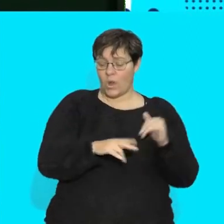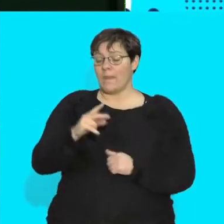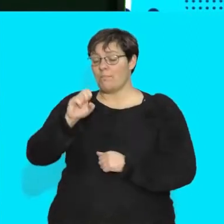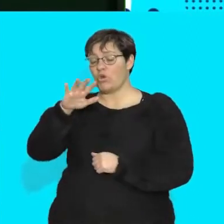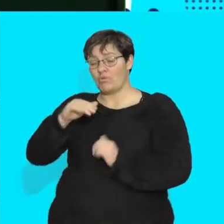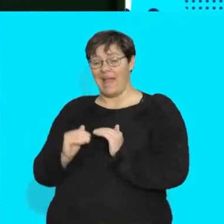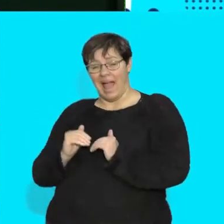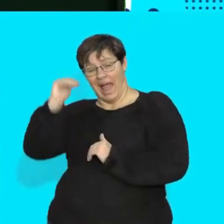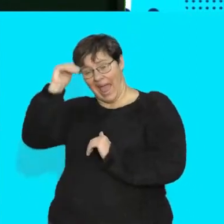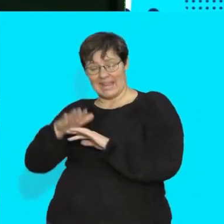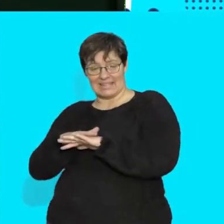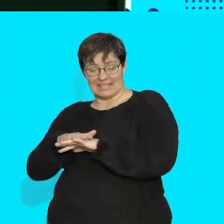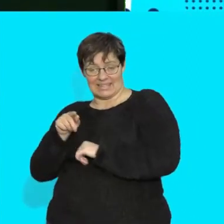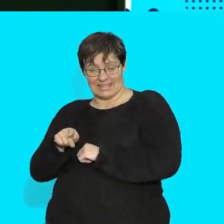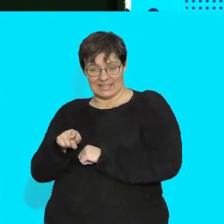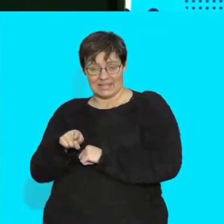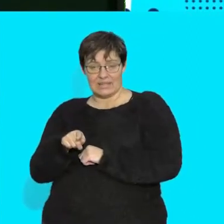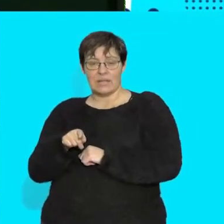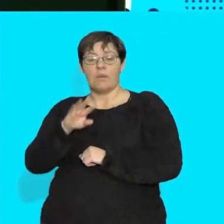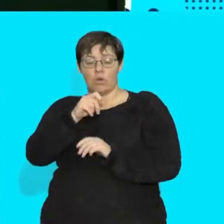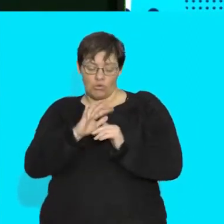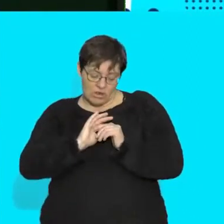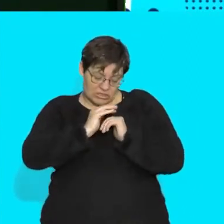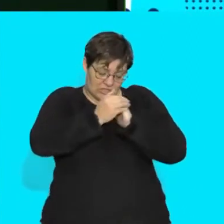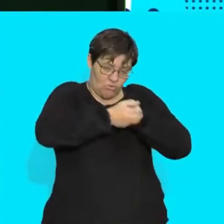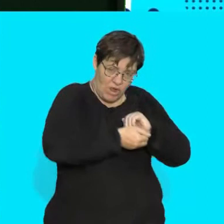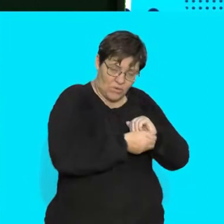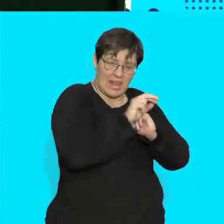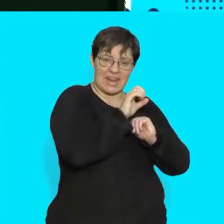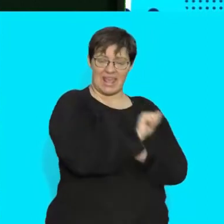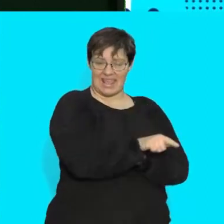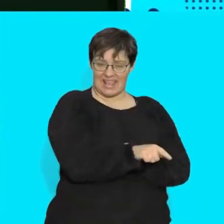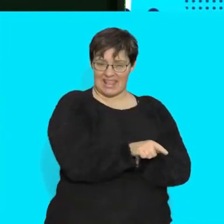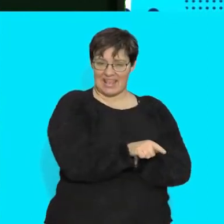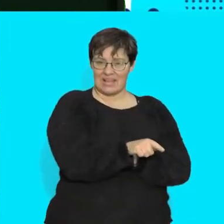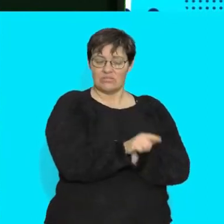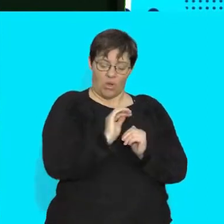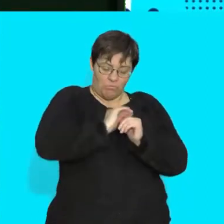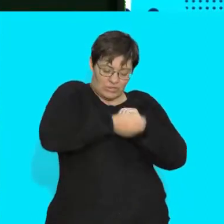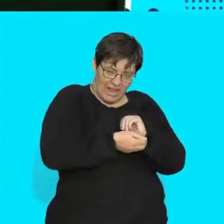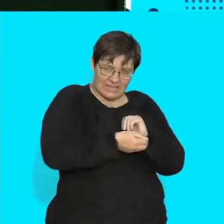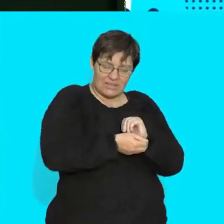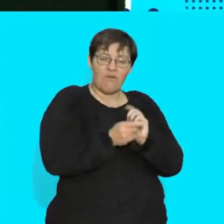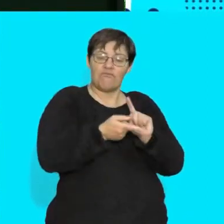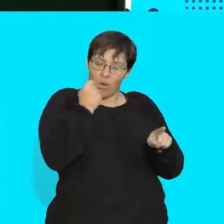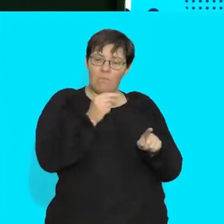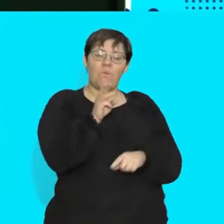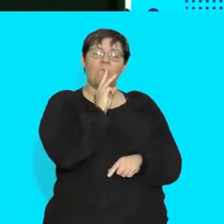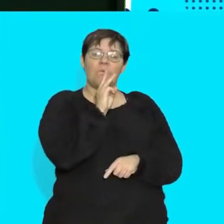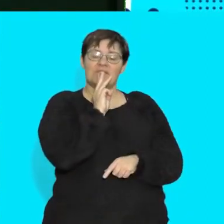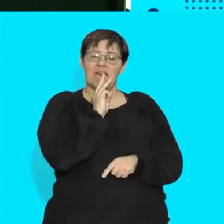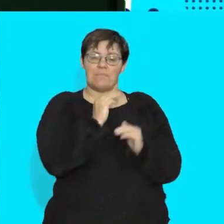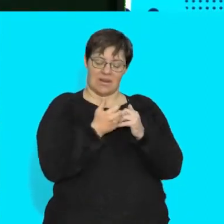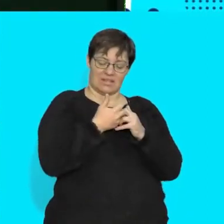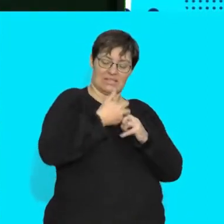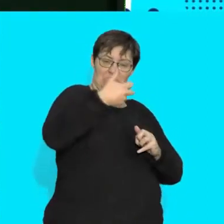mercury surrounds the sodium, and so protects the sodium from the water, creates a level of separation because